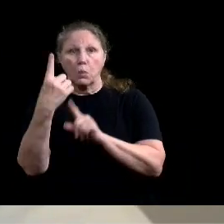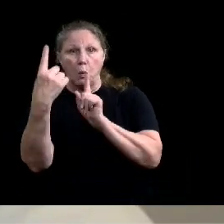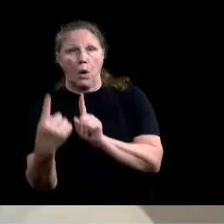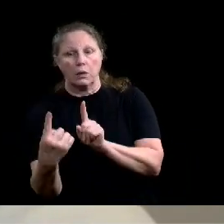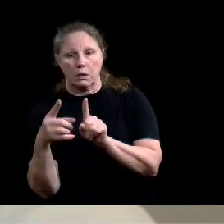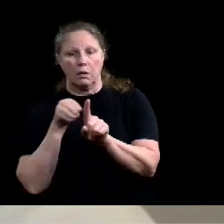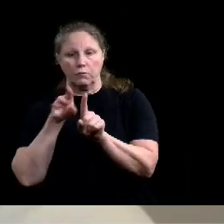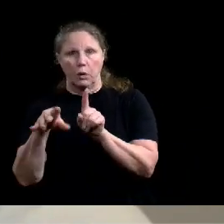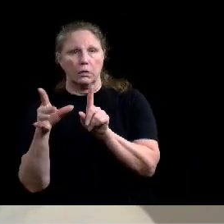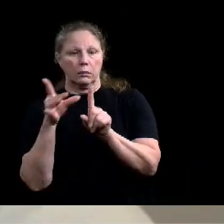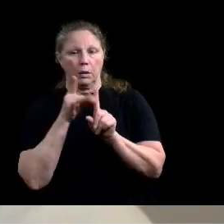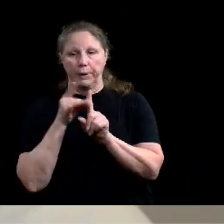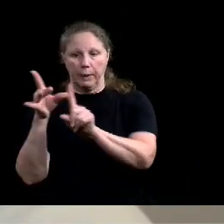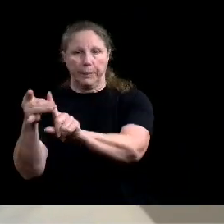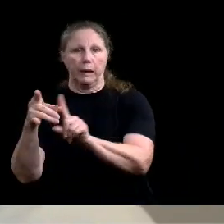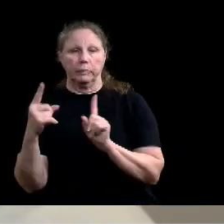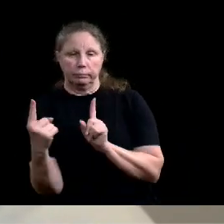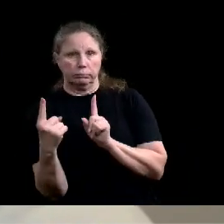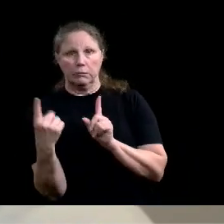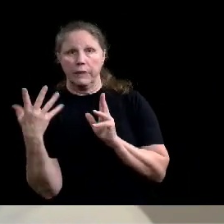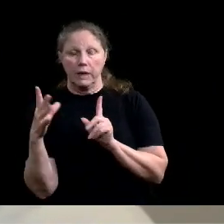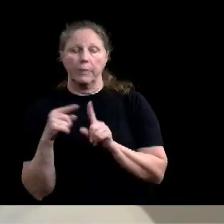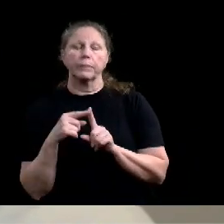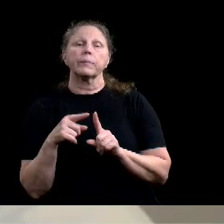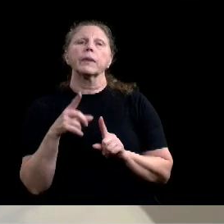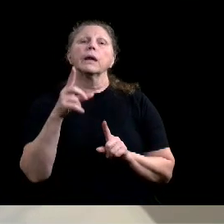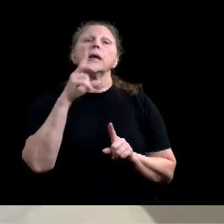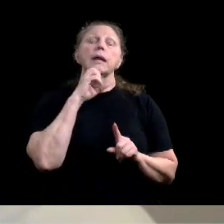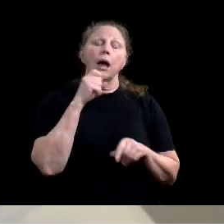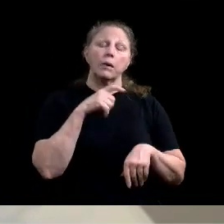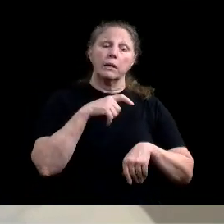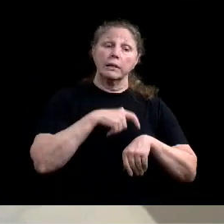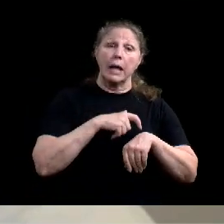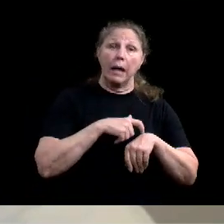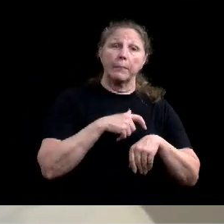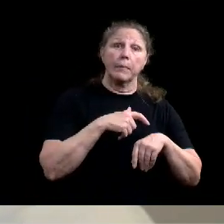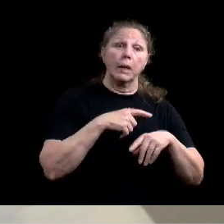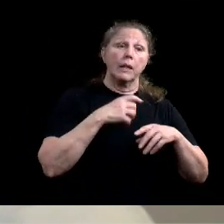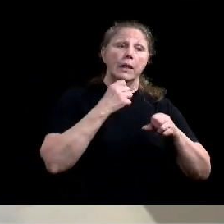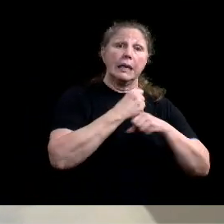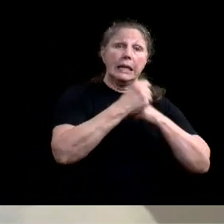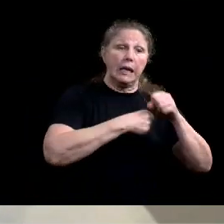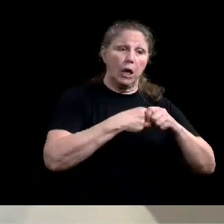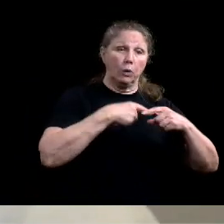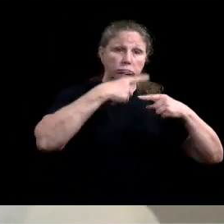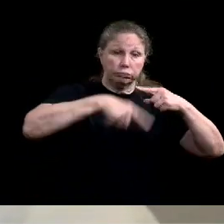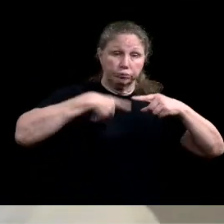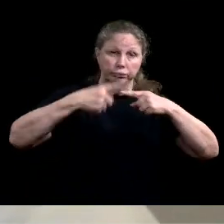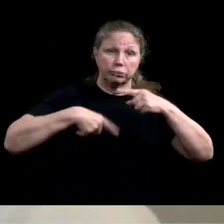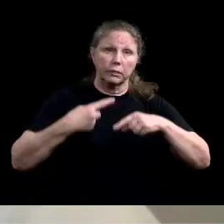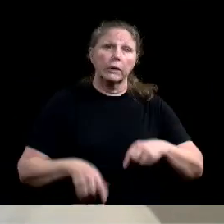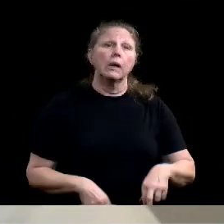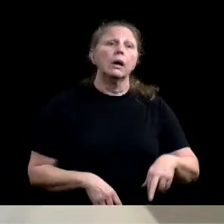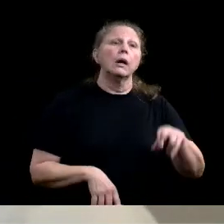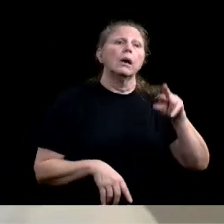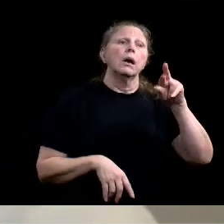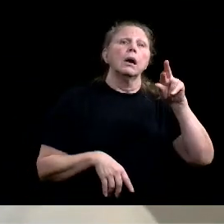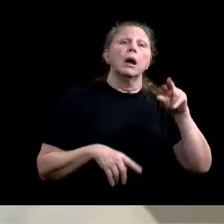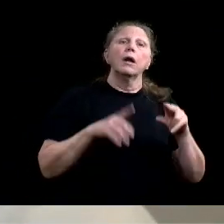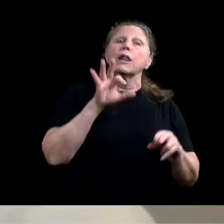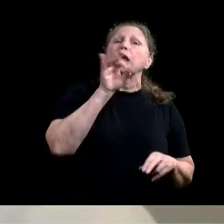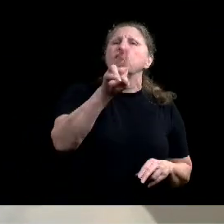influenza flu has an R naught of about 1.3. Our early